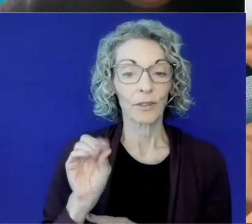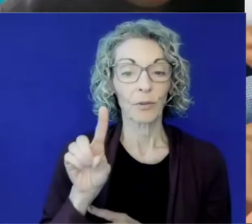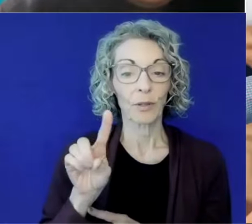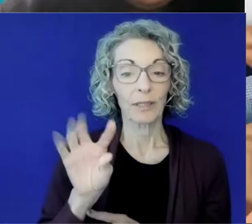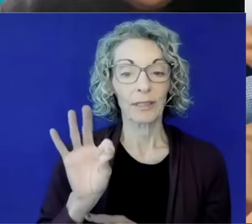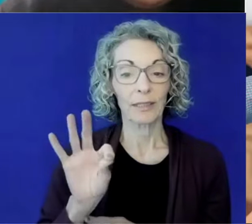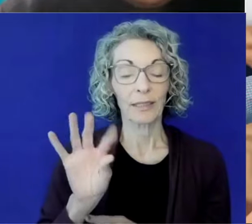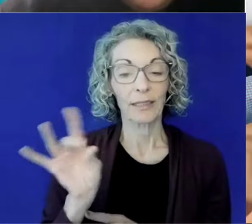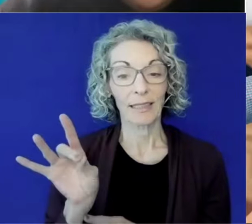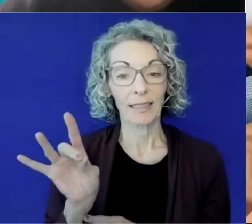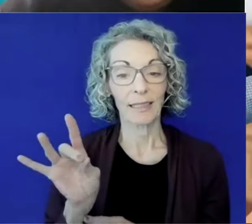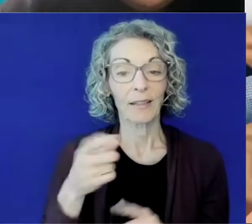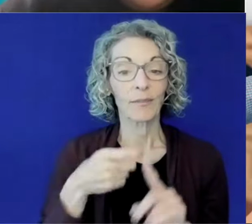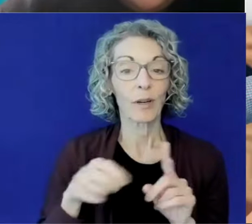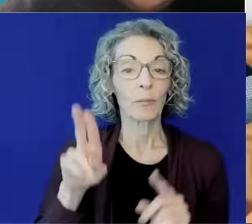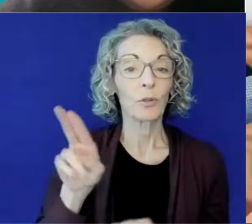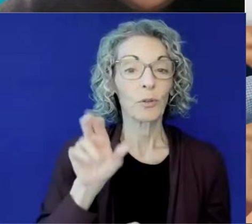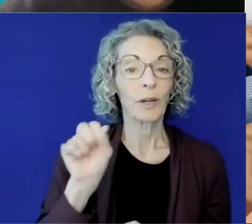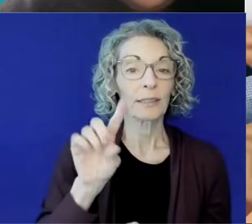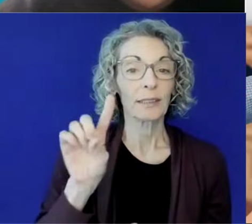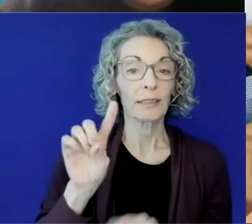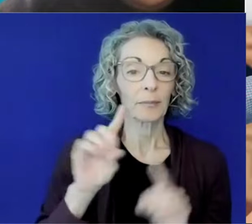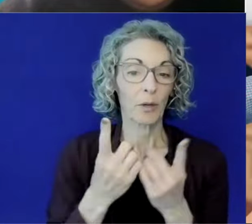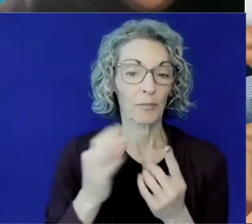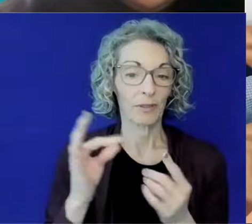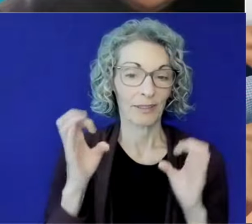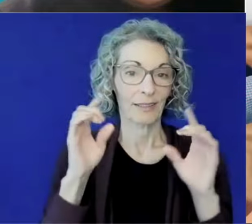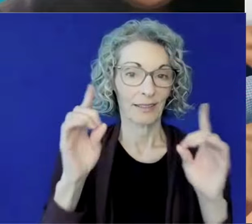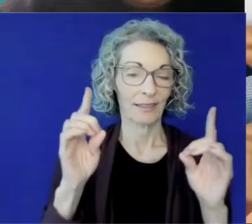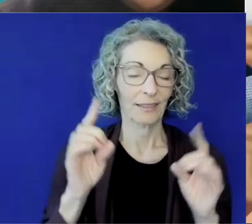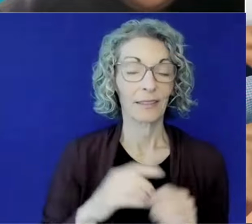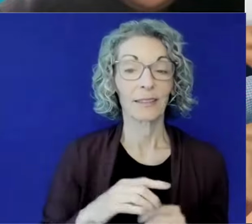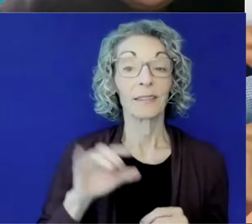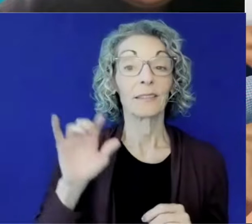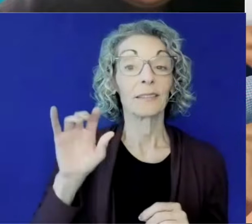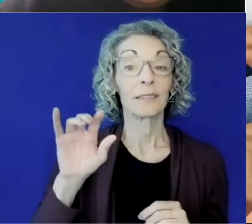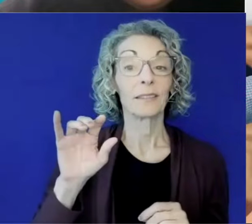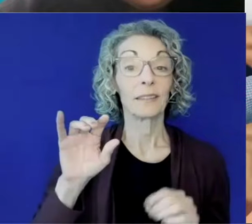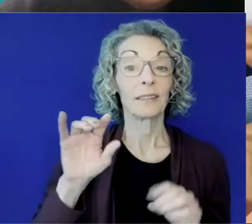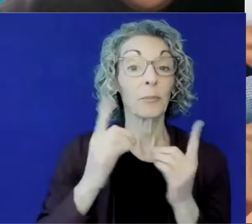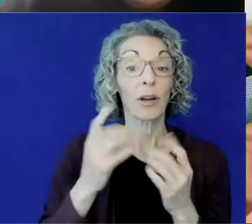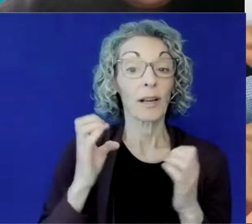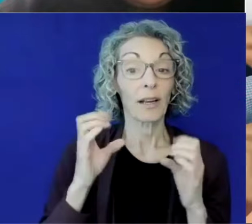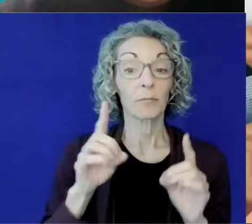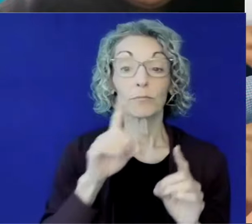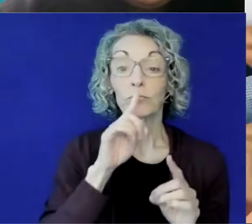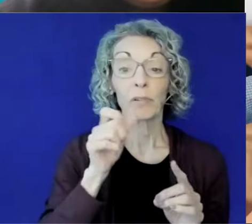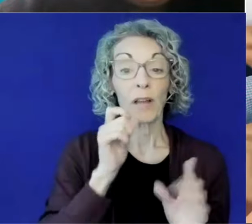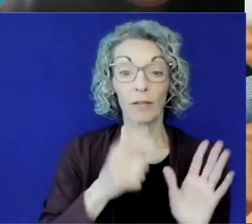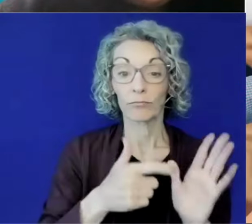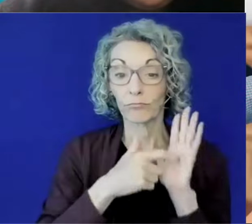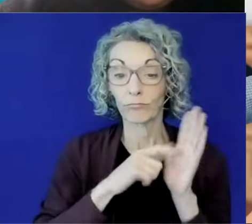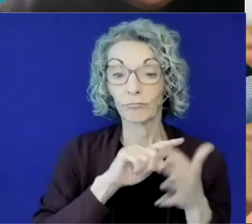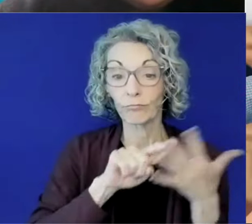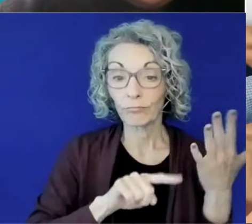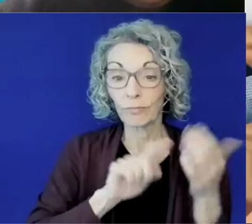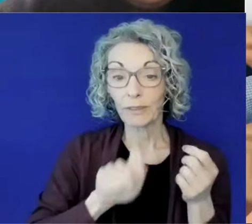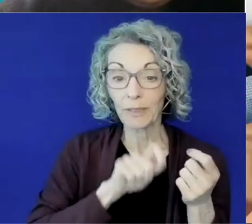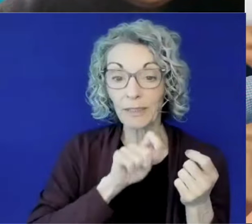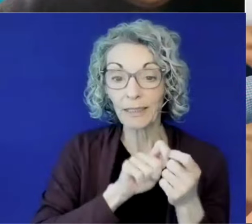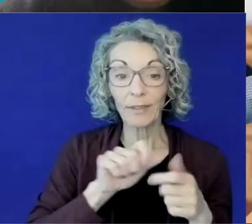H421F24018 from the U.S. Department of Education. The department does not mandate or prescribe practices, models, or